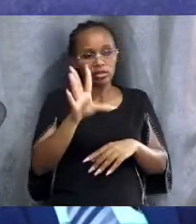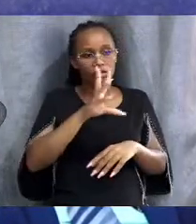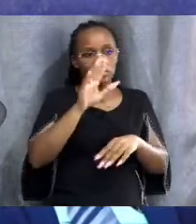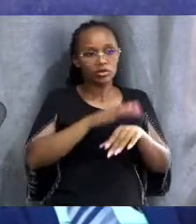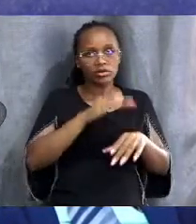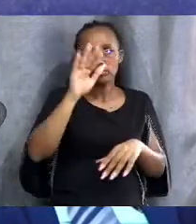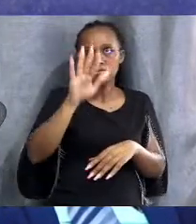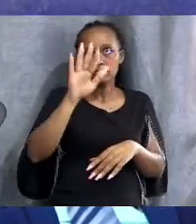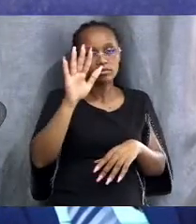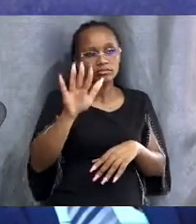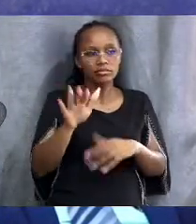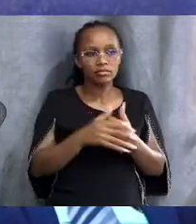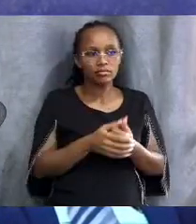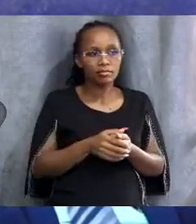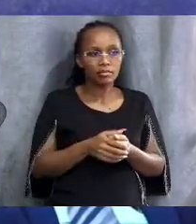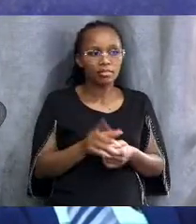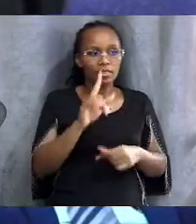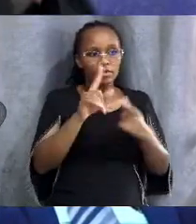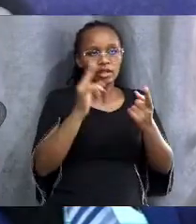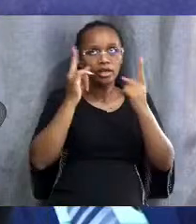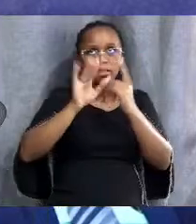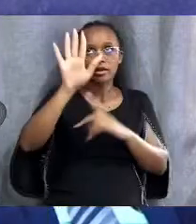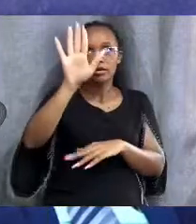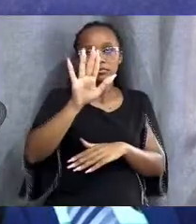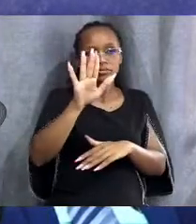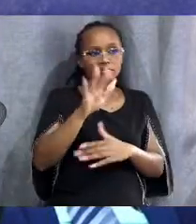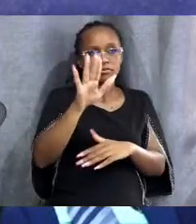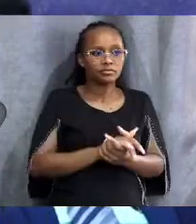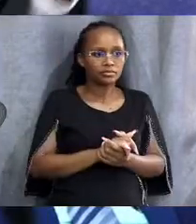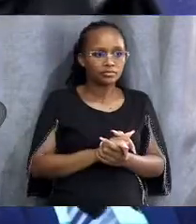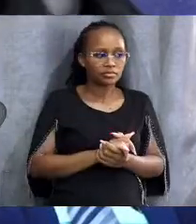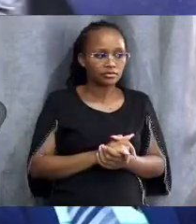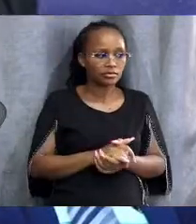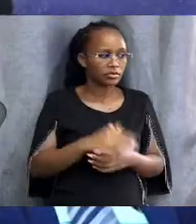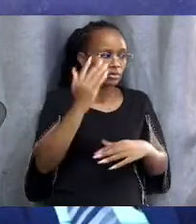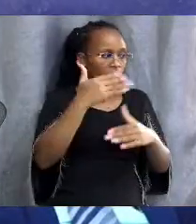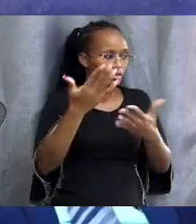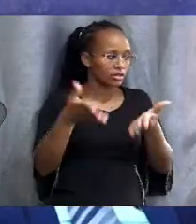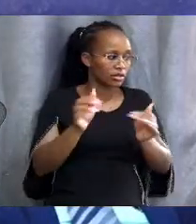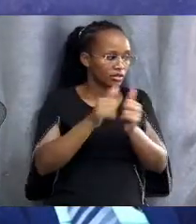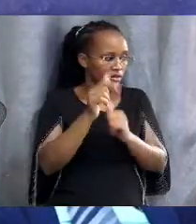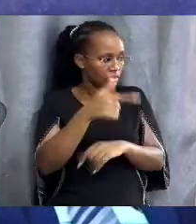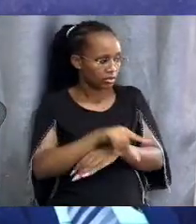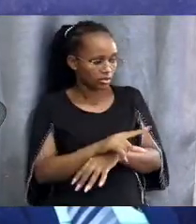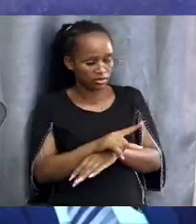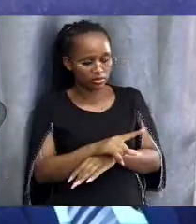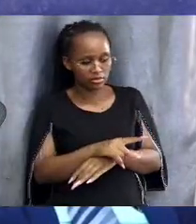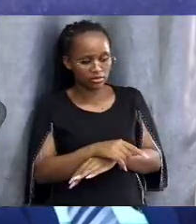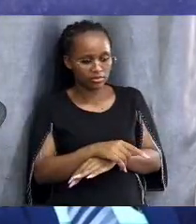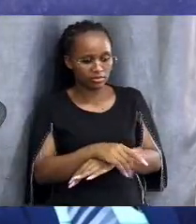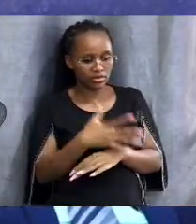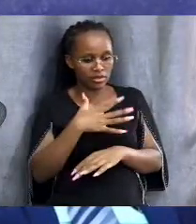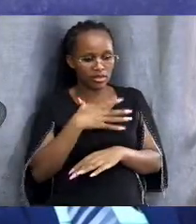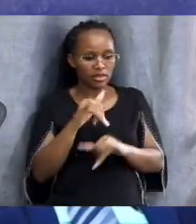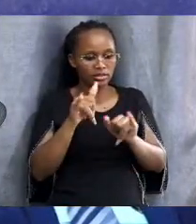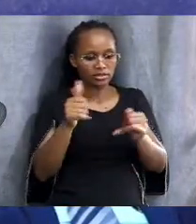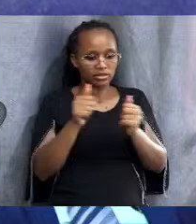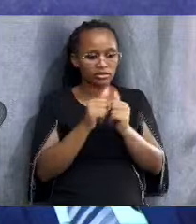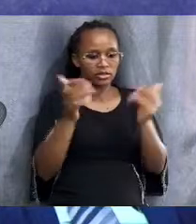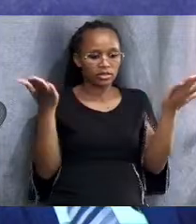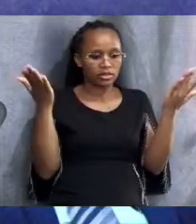upon him, when we cry to him, his ever-present help is with us and dwells with